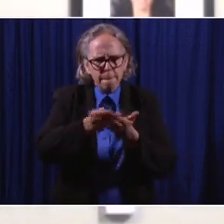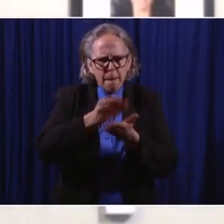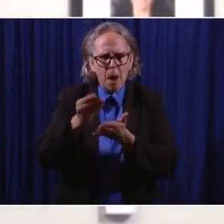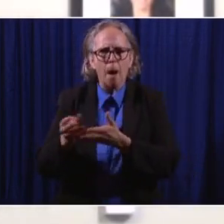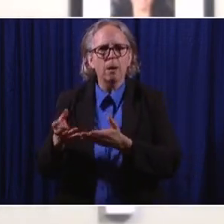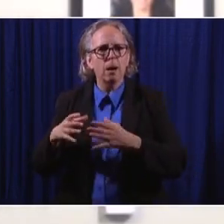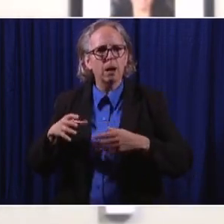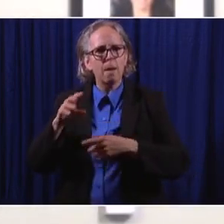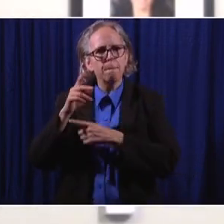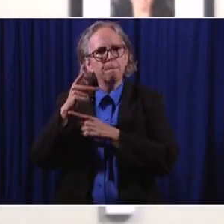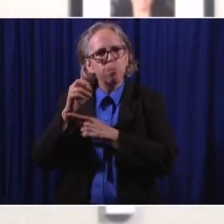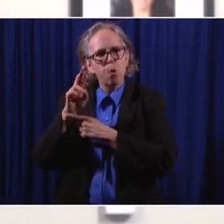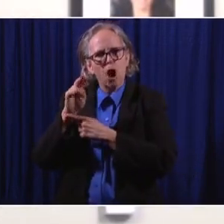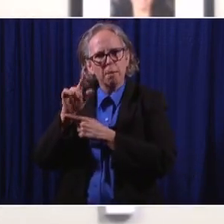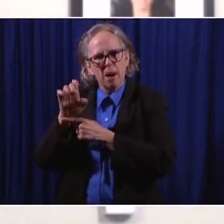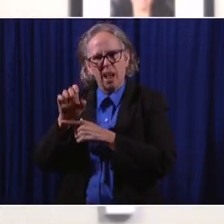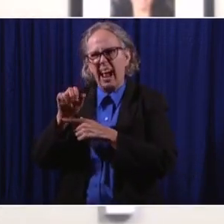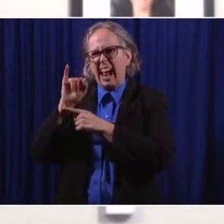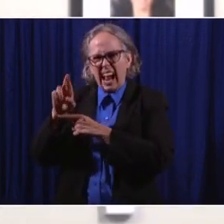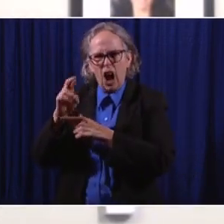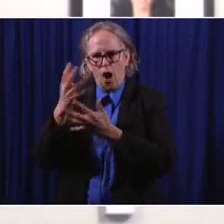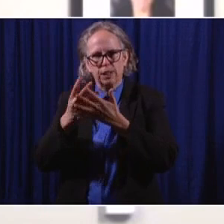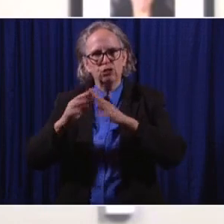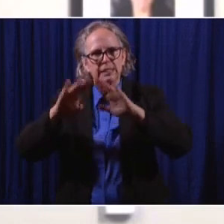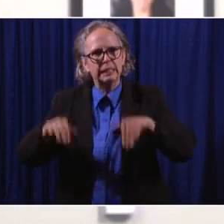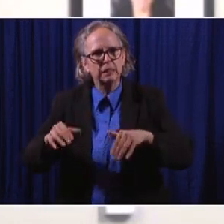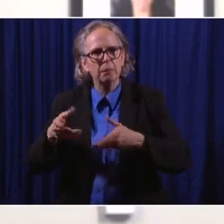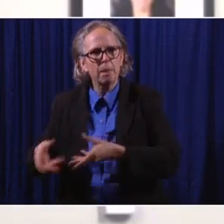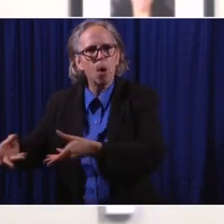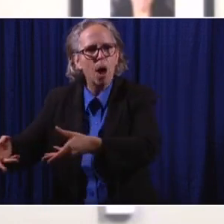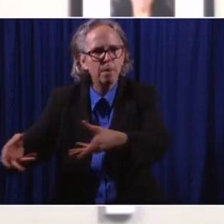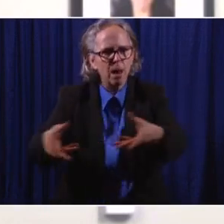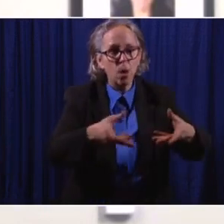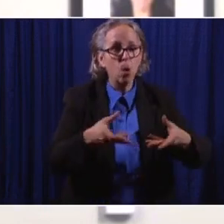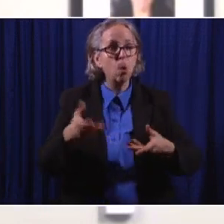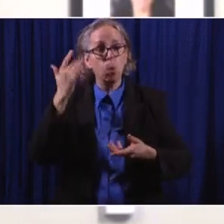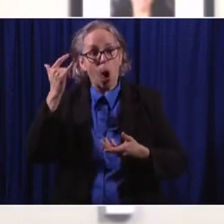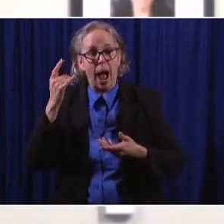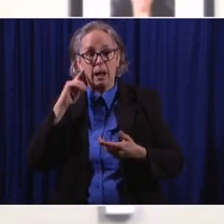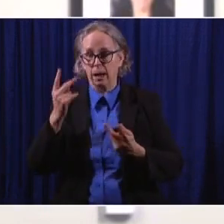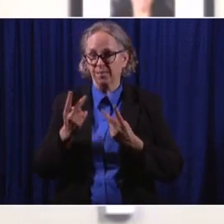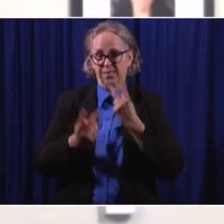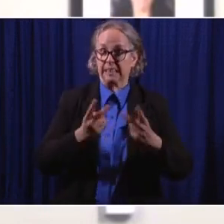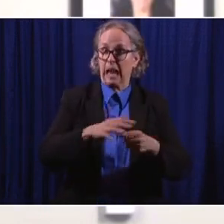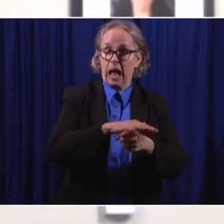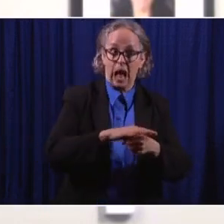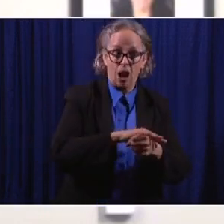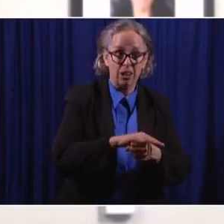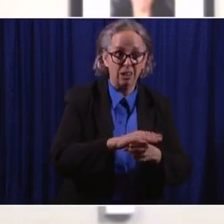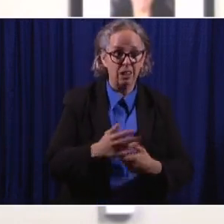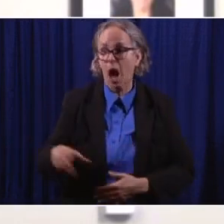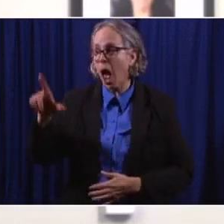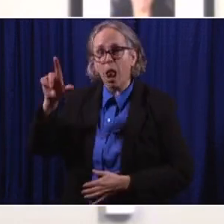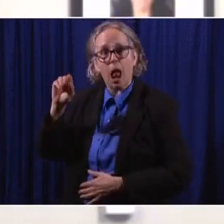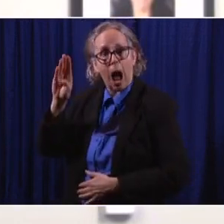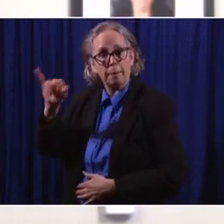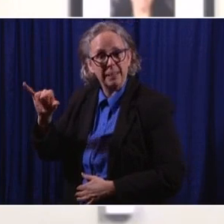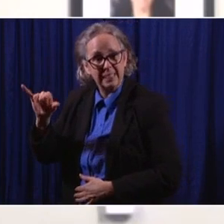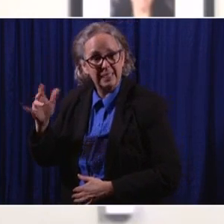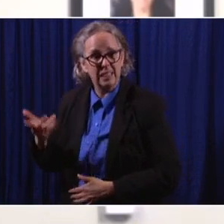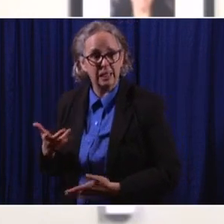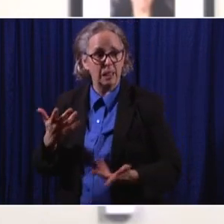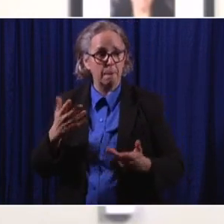for additional filtrations in places like the visiting area or entry or the medical area. So we're